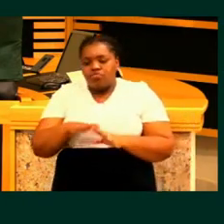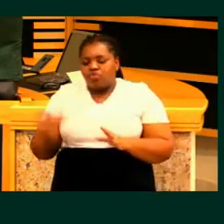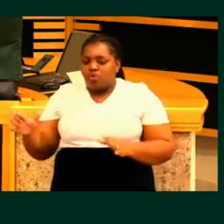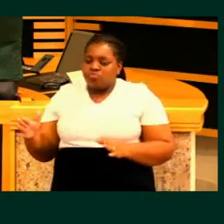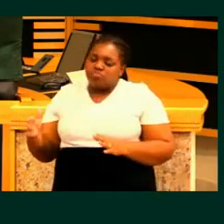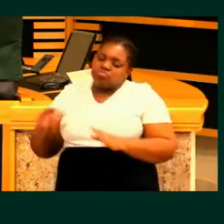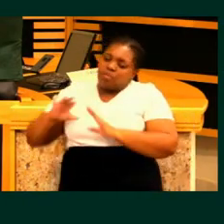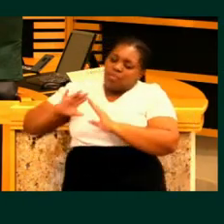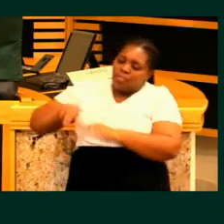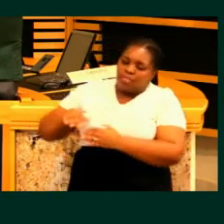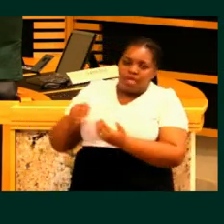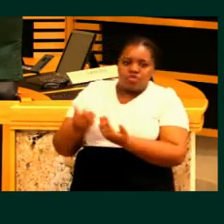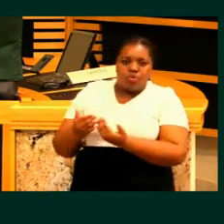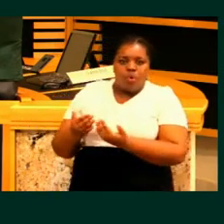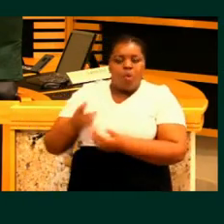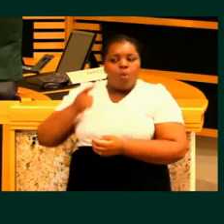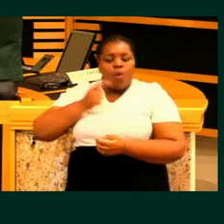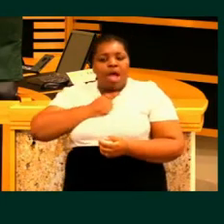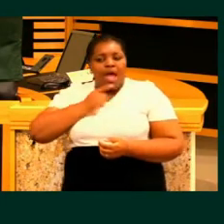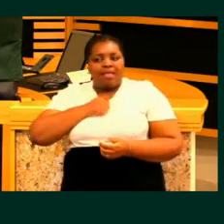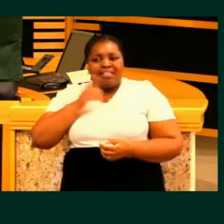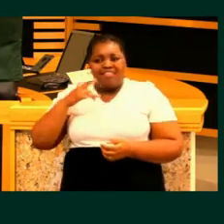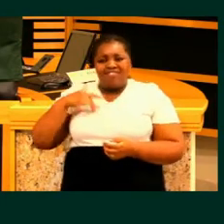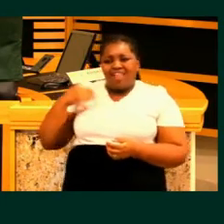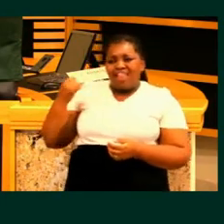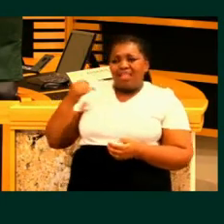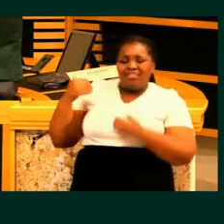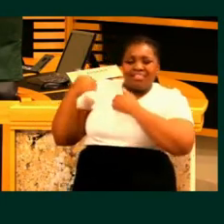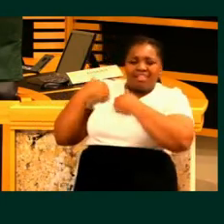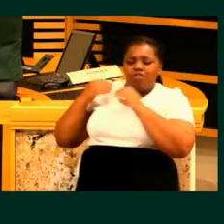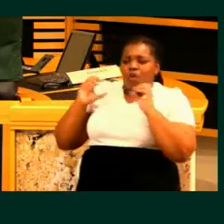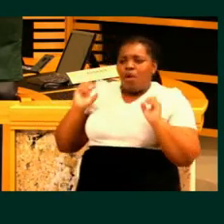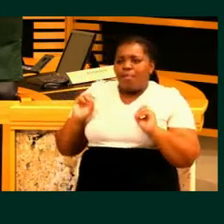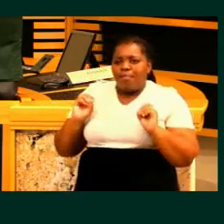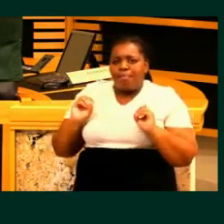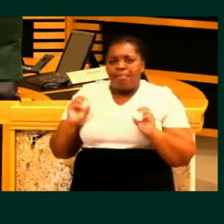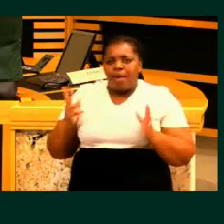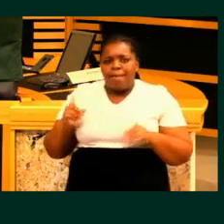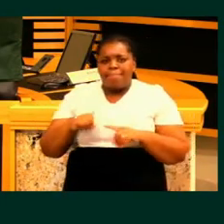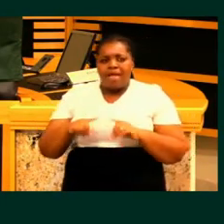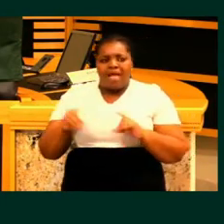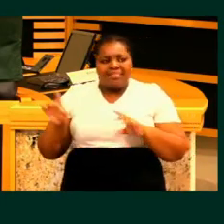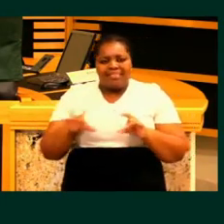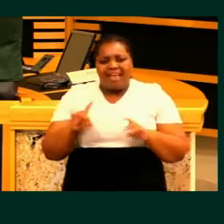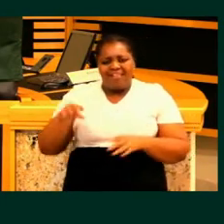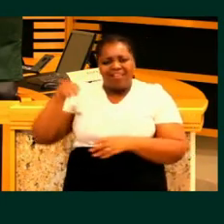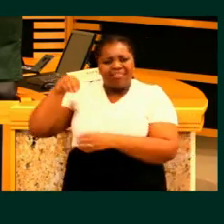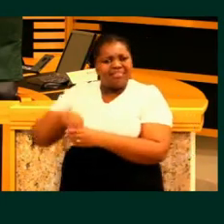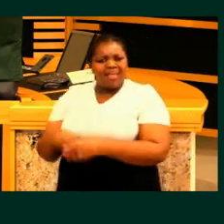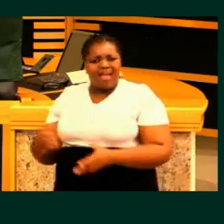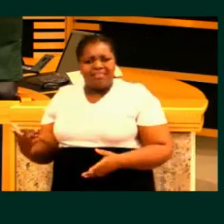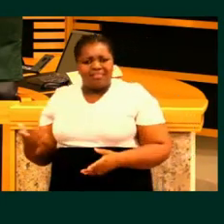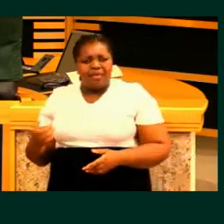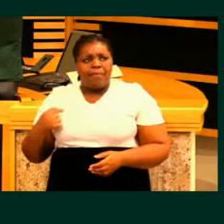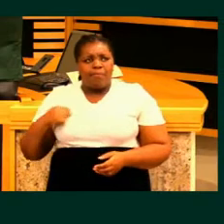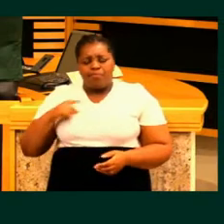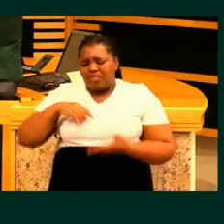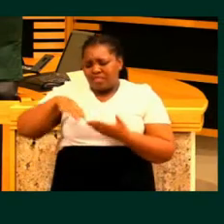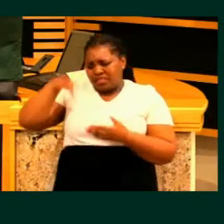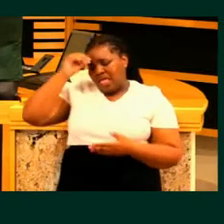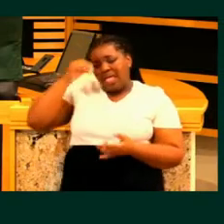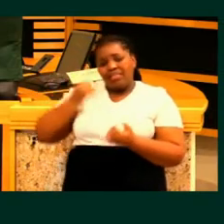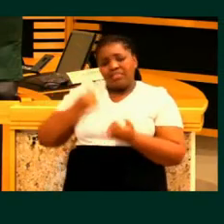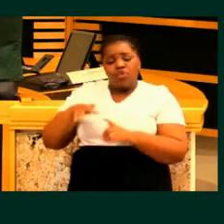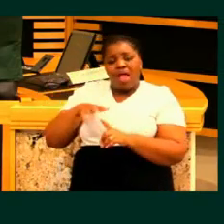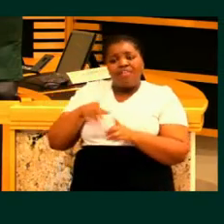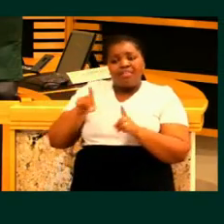leave schools alog together because they feel unsafe or stay at school but suffer in silence Having learned that sexual harassment